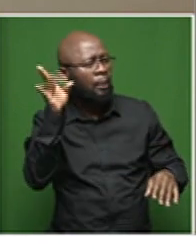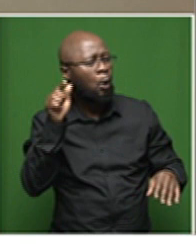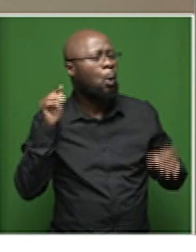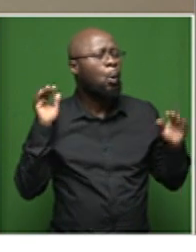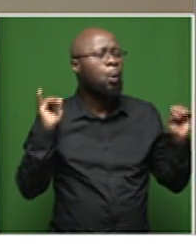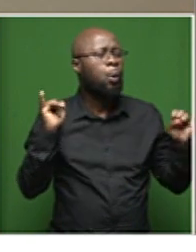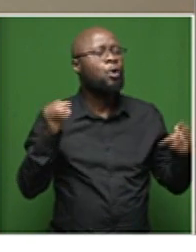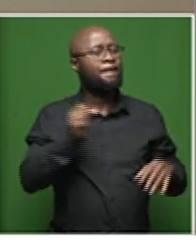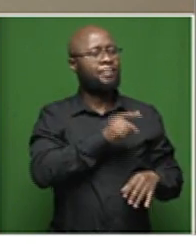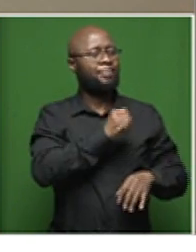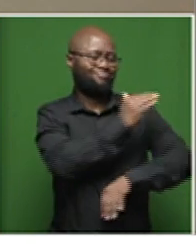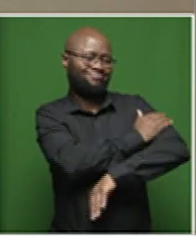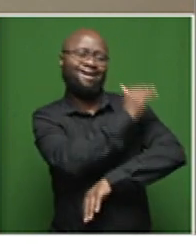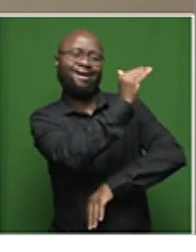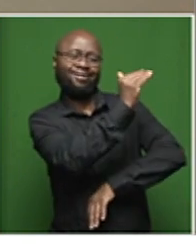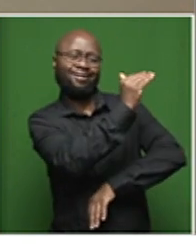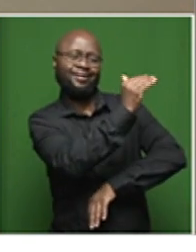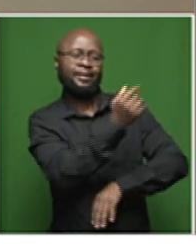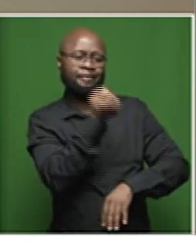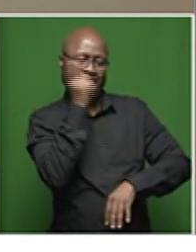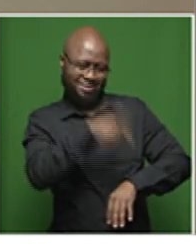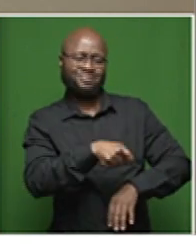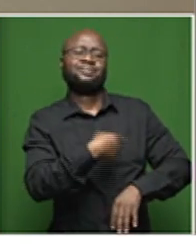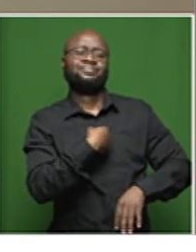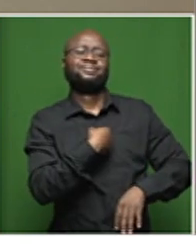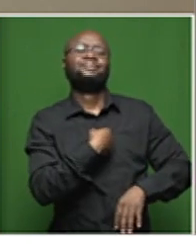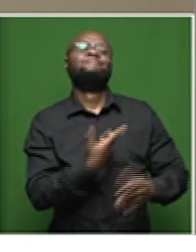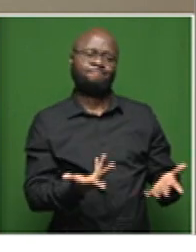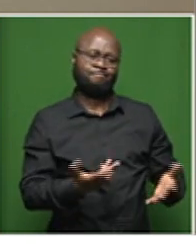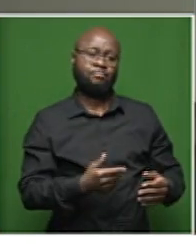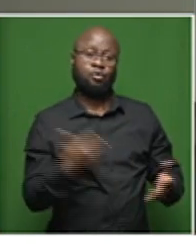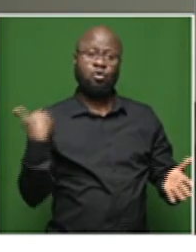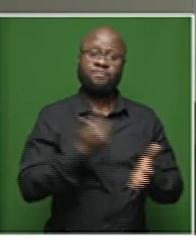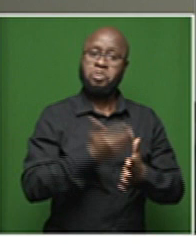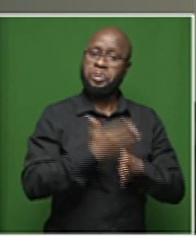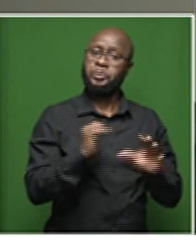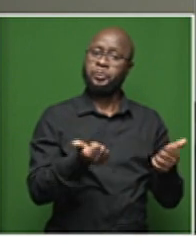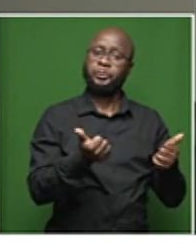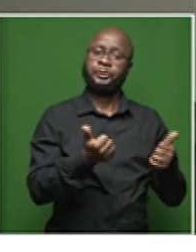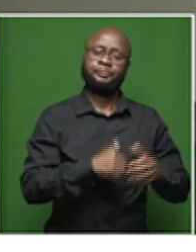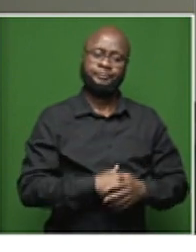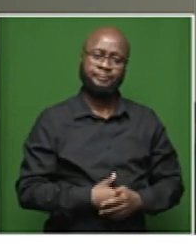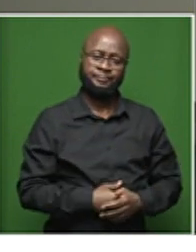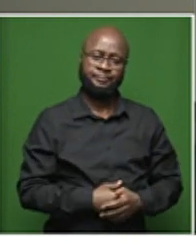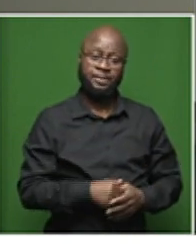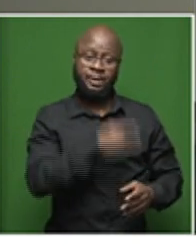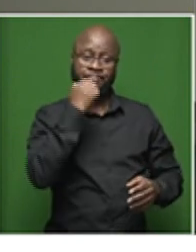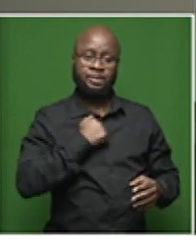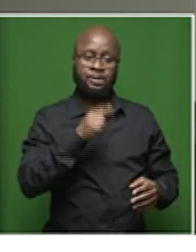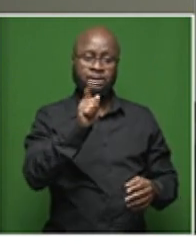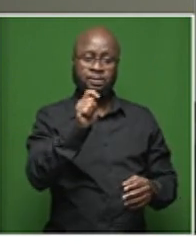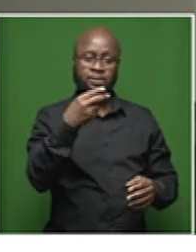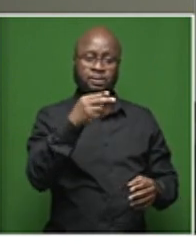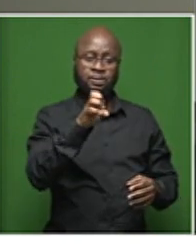headache goes away. So yeah, it has been working since till now. My name is Teacher Stole. I'm